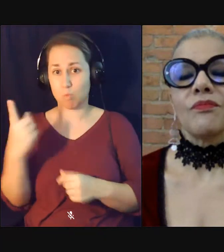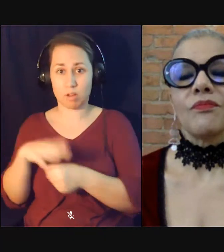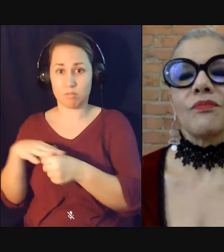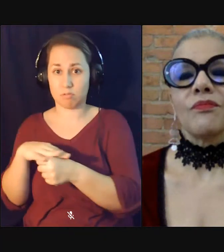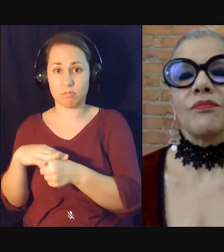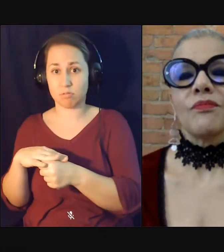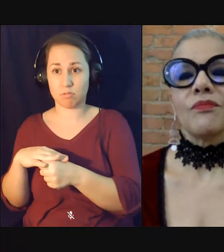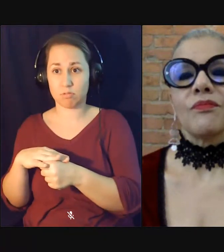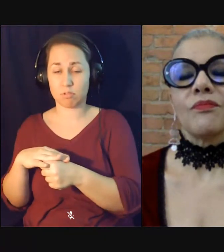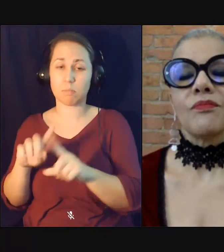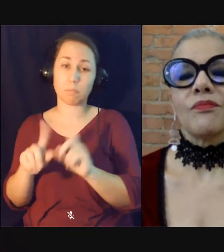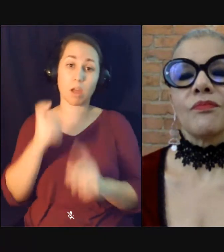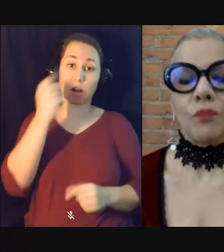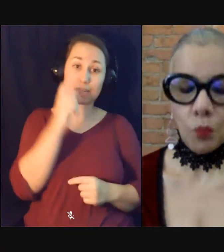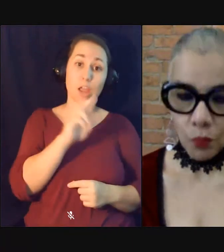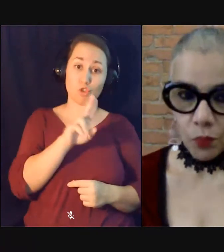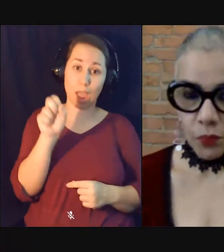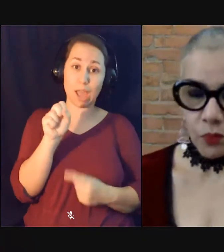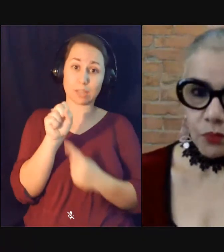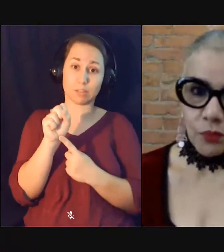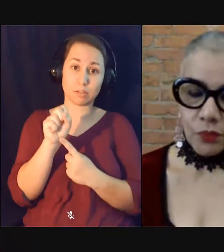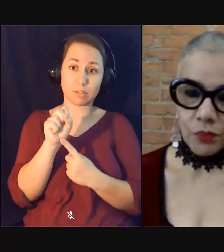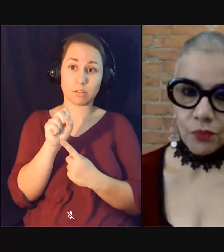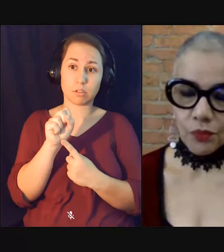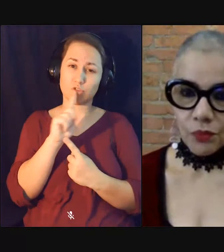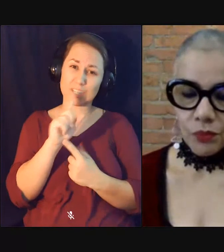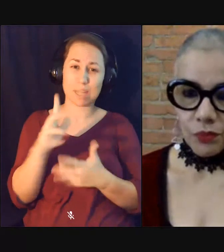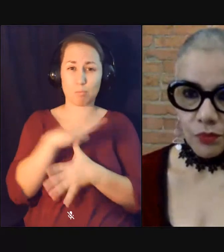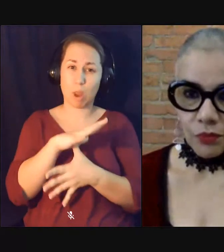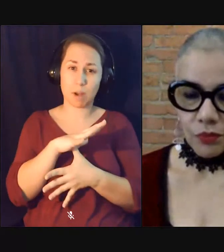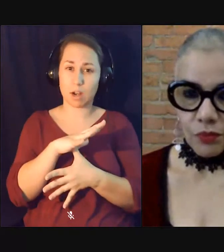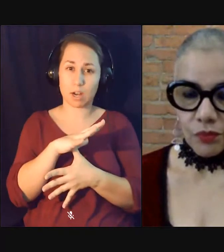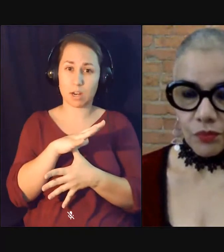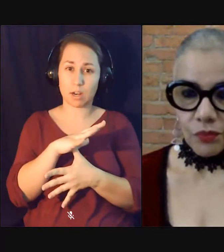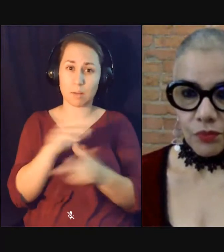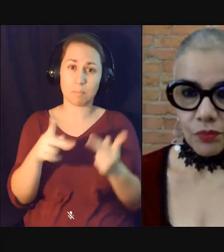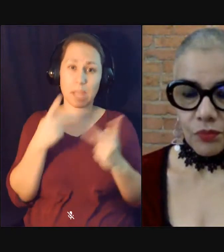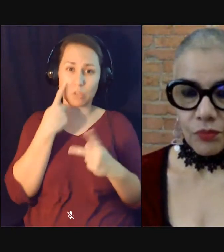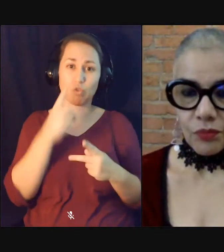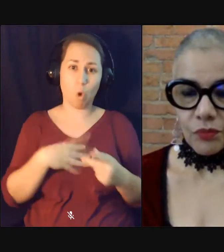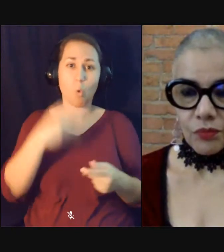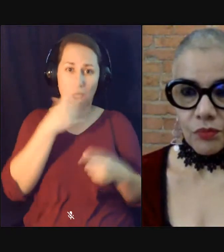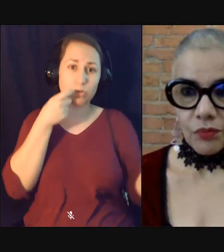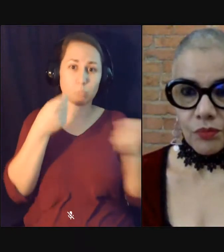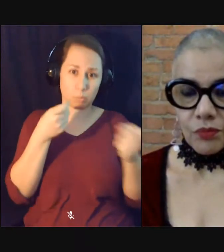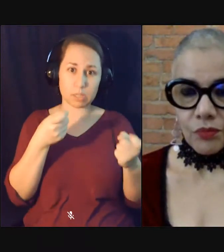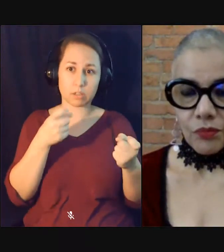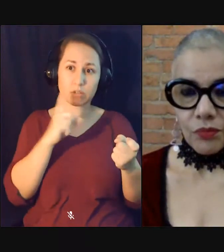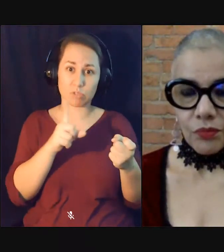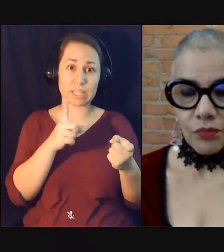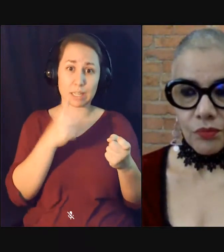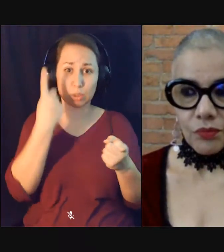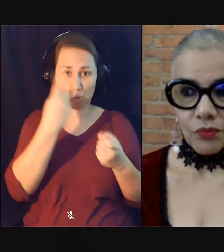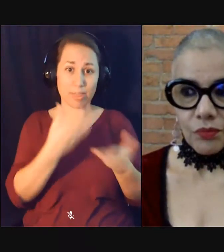States remains probably the primary hotspot for the white power movement, and it's one of the things we export because we